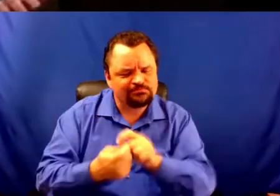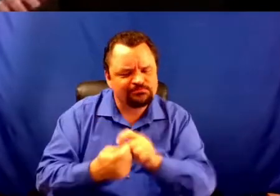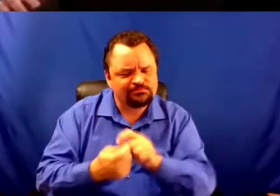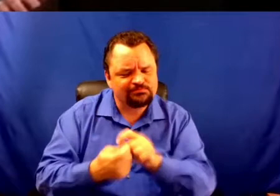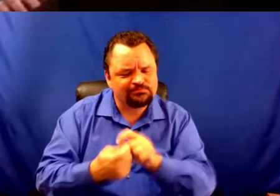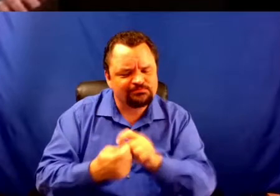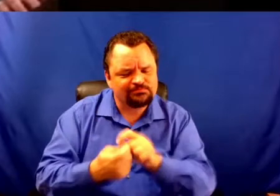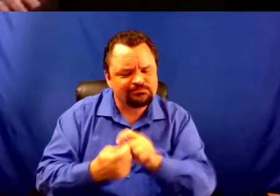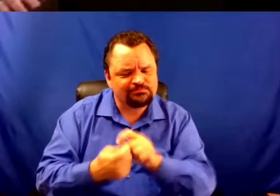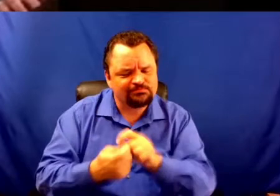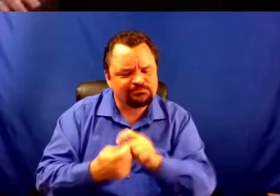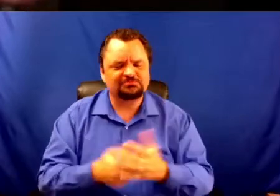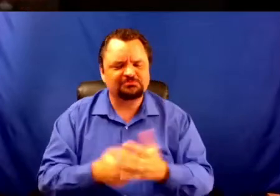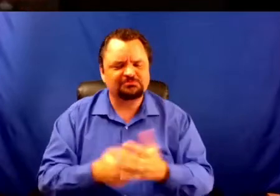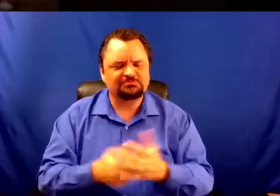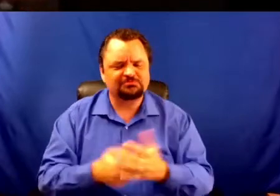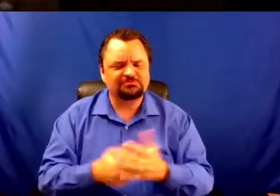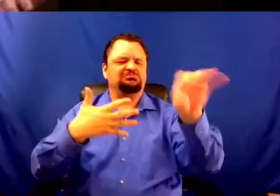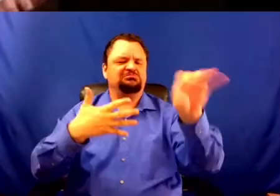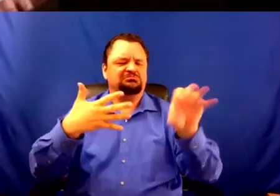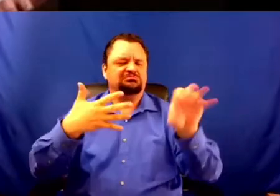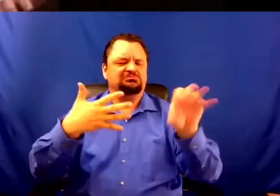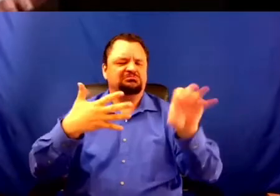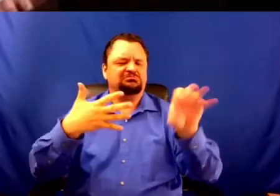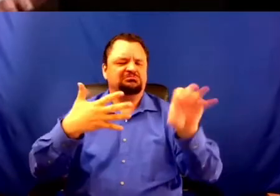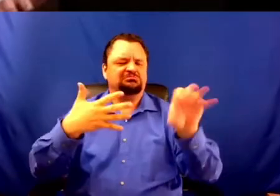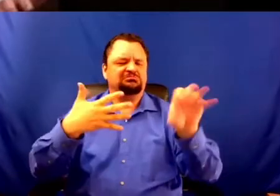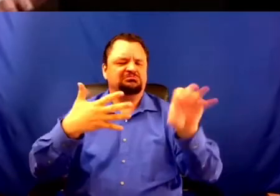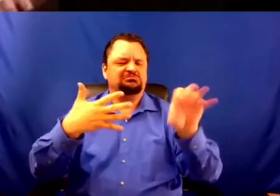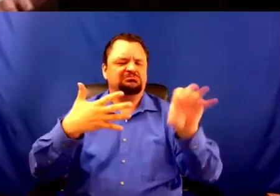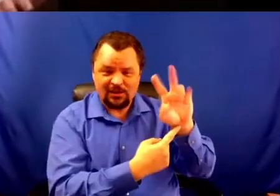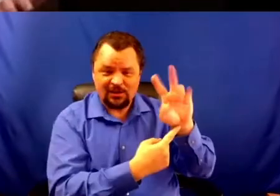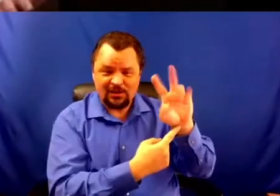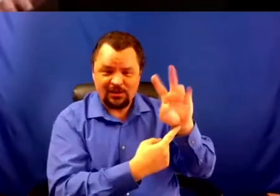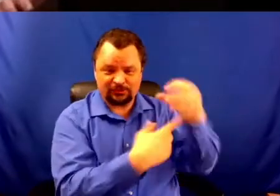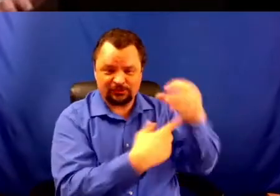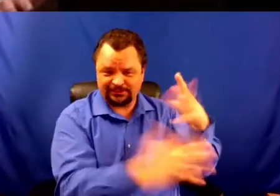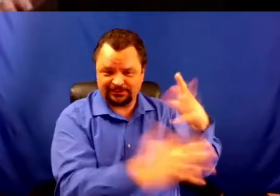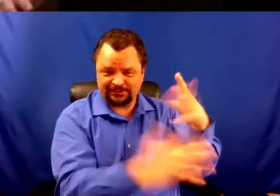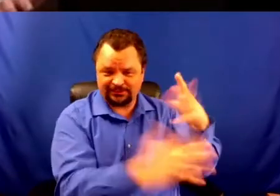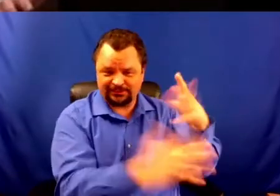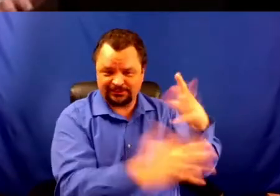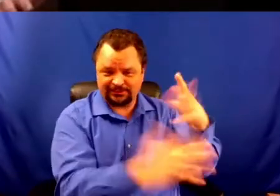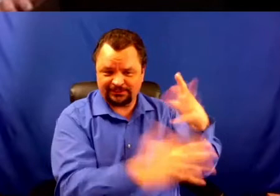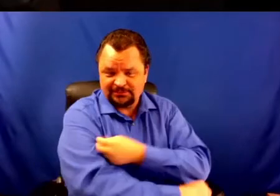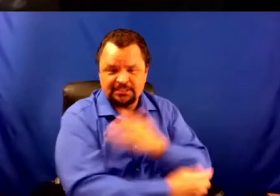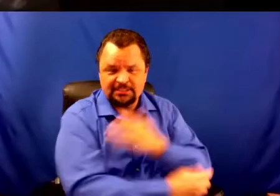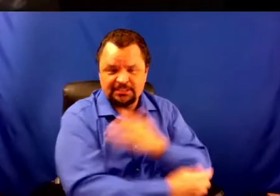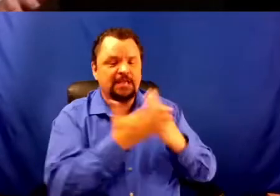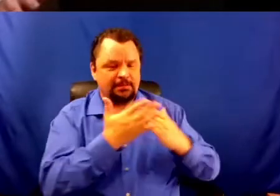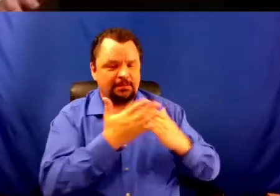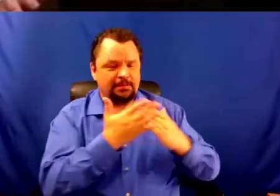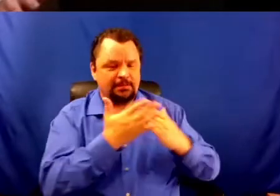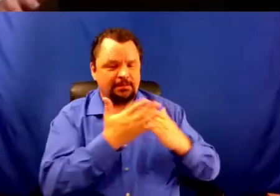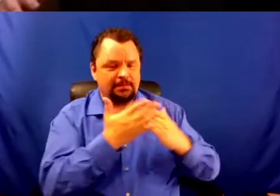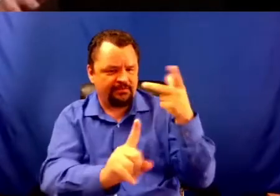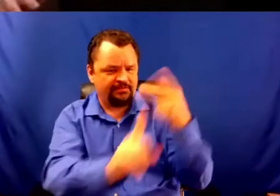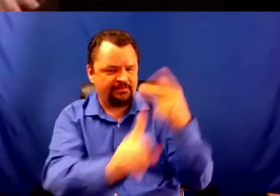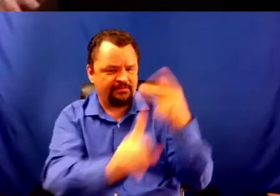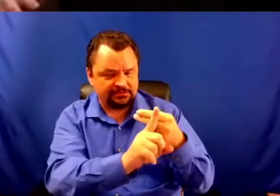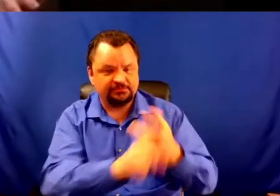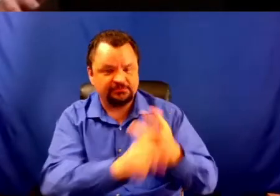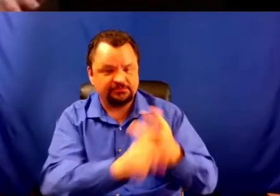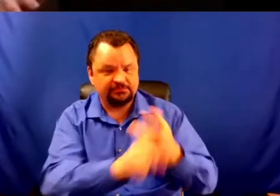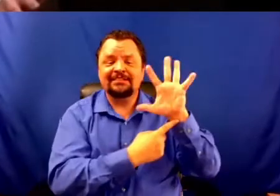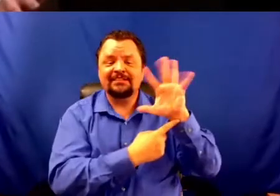We're at, Chief Policy mentioned it, 71% vaccinated. That's folks that have had at least one shot, and 65% fully vaccinated.